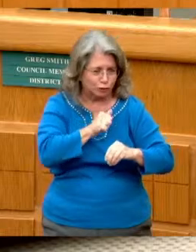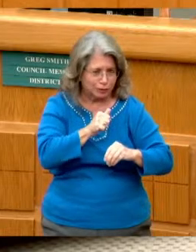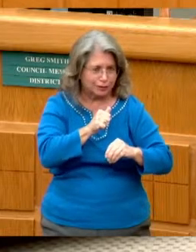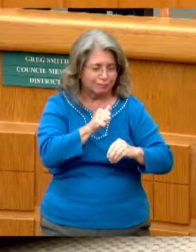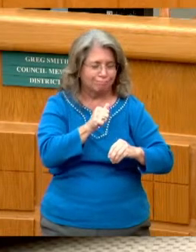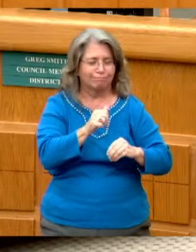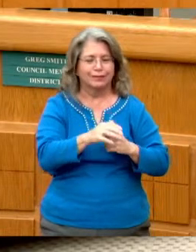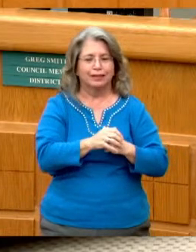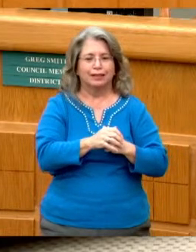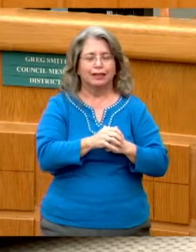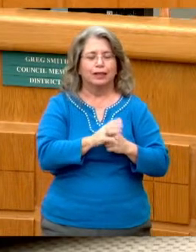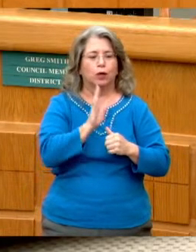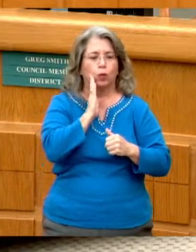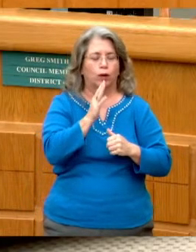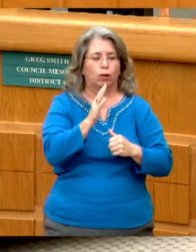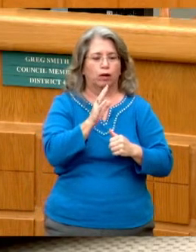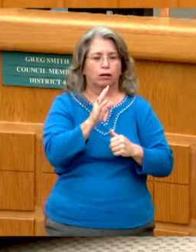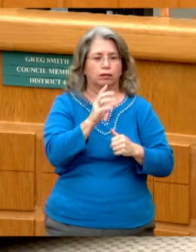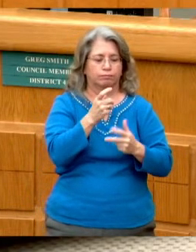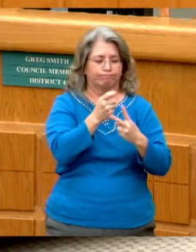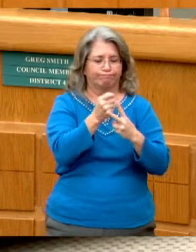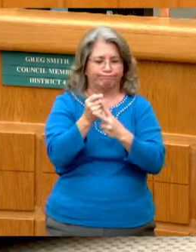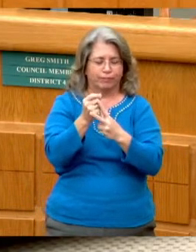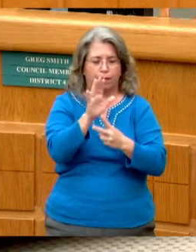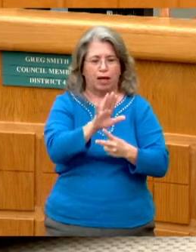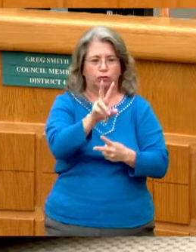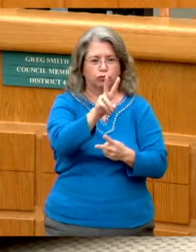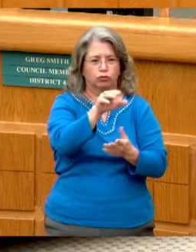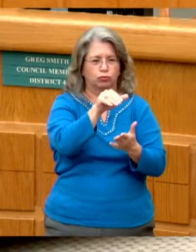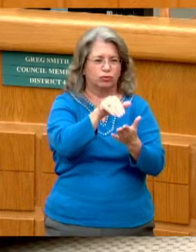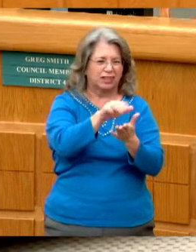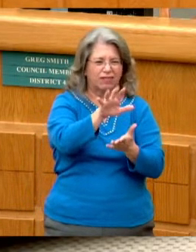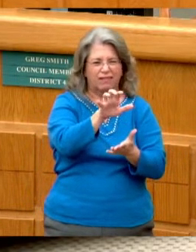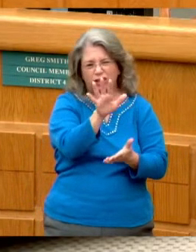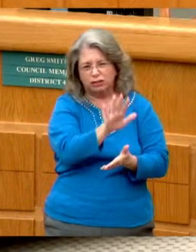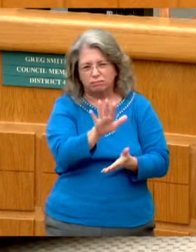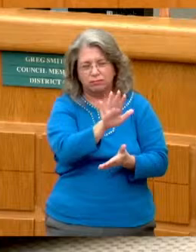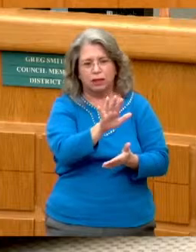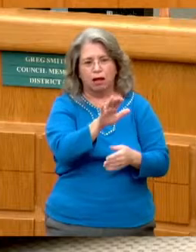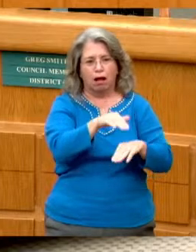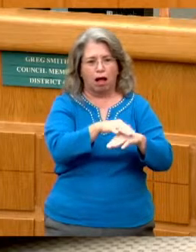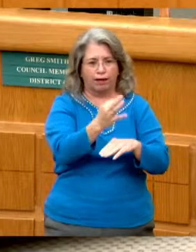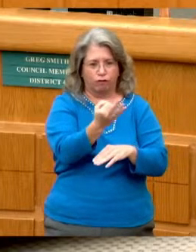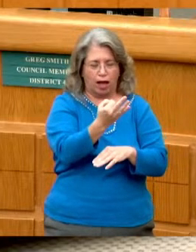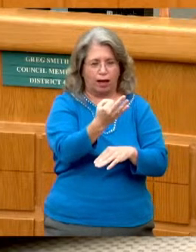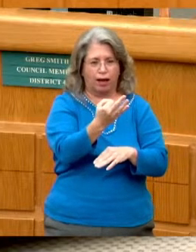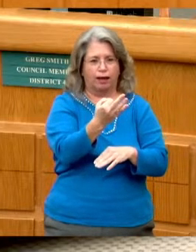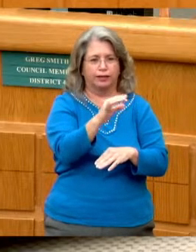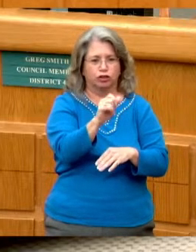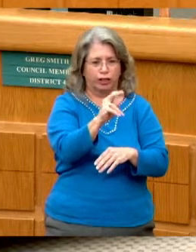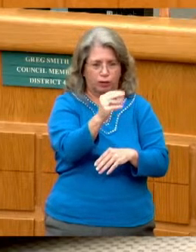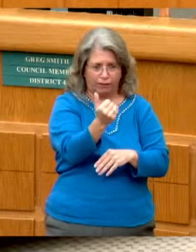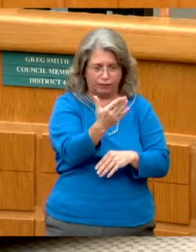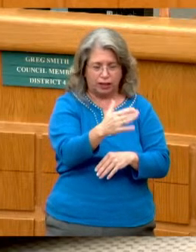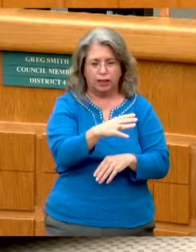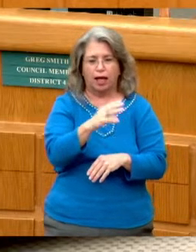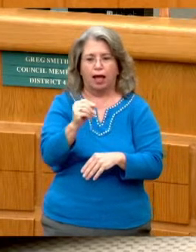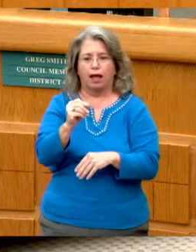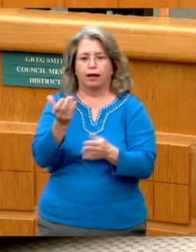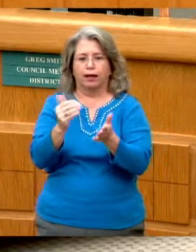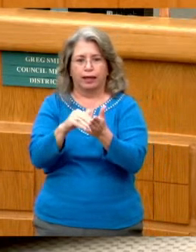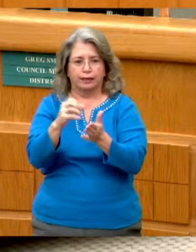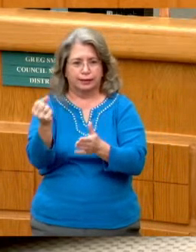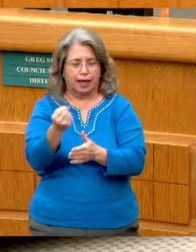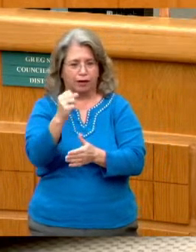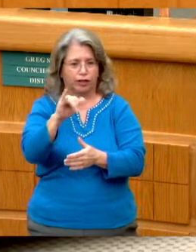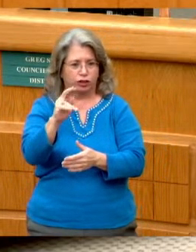vaccines will be administered on Friday, January 15th, and Saturday, January 16th, beginning at 8 a.m. at the